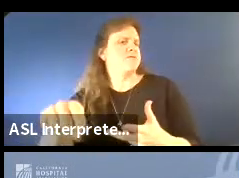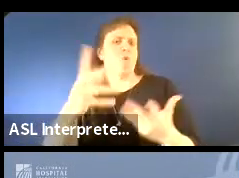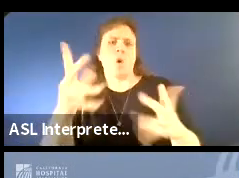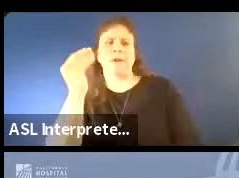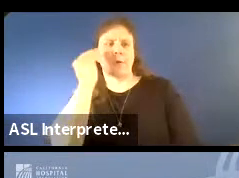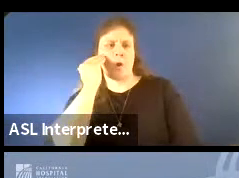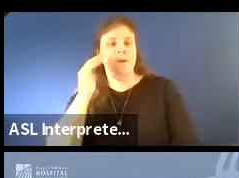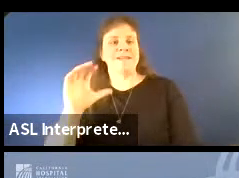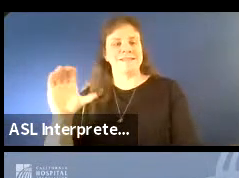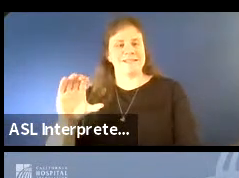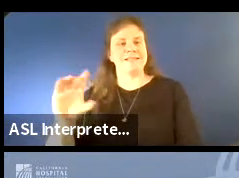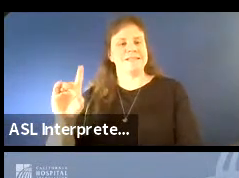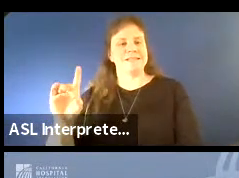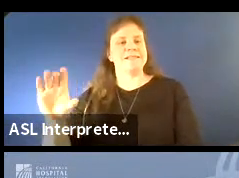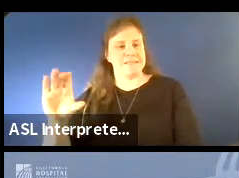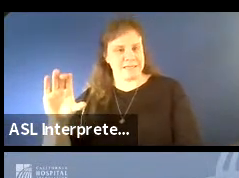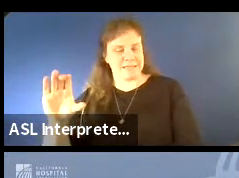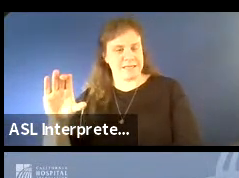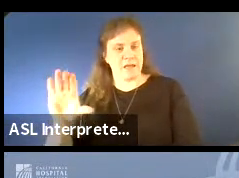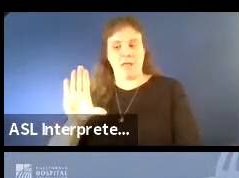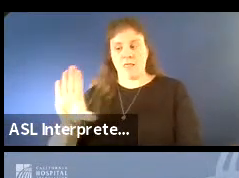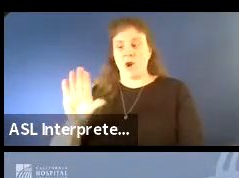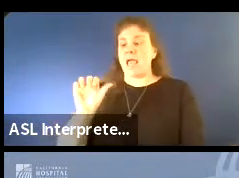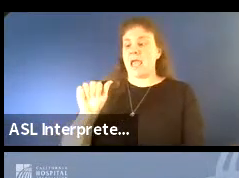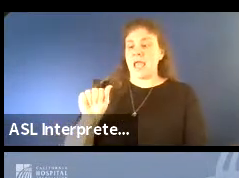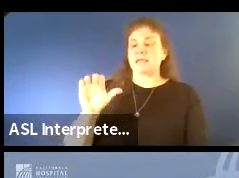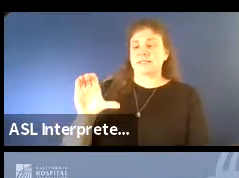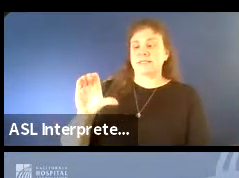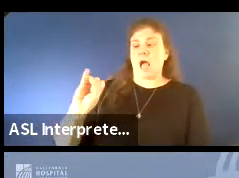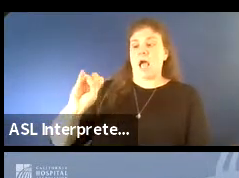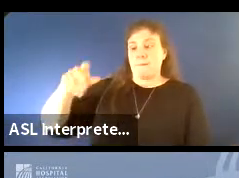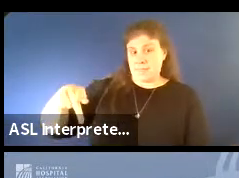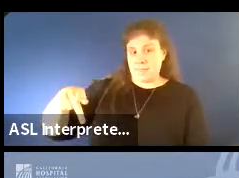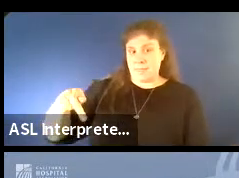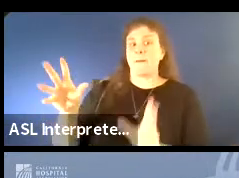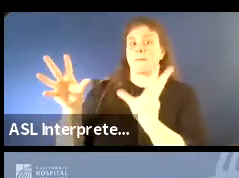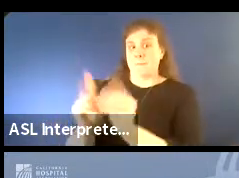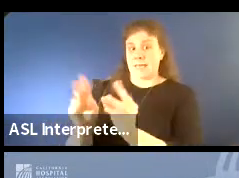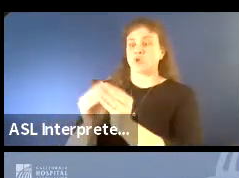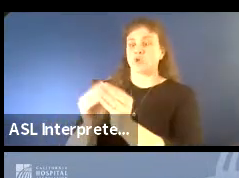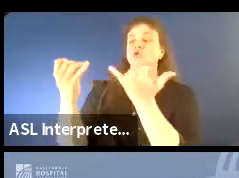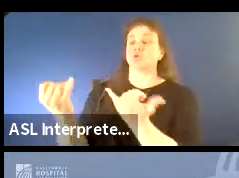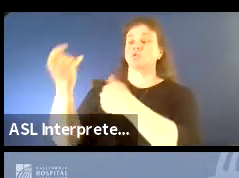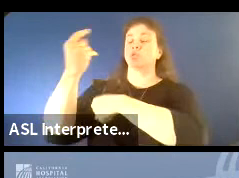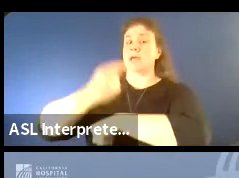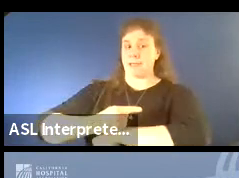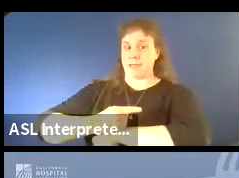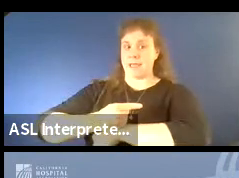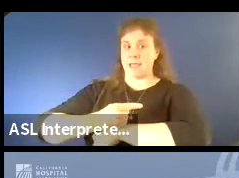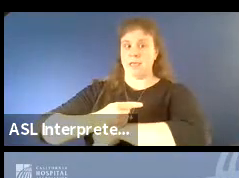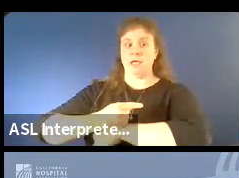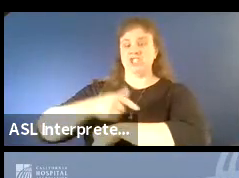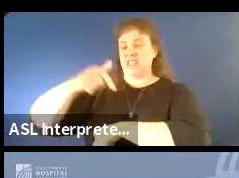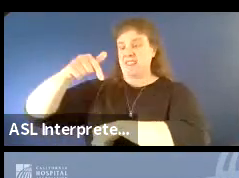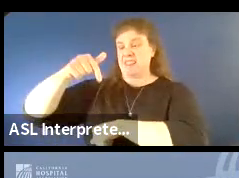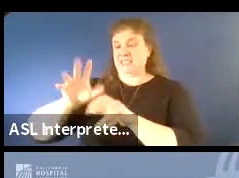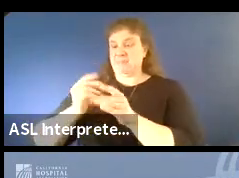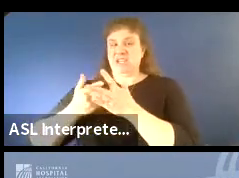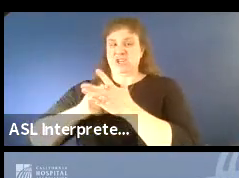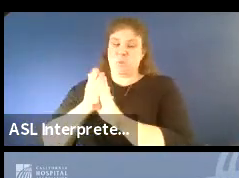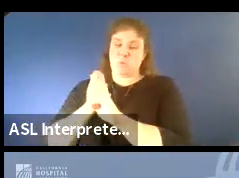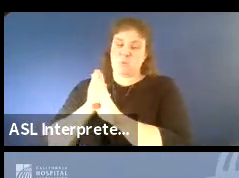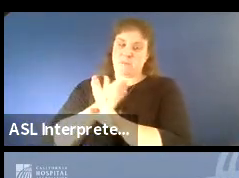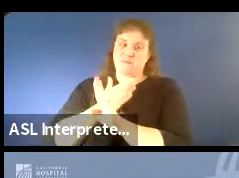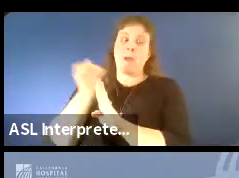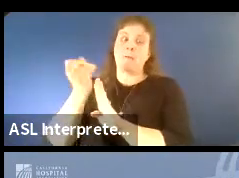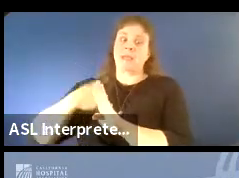the CDC's ACIP met today. In fact, just before this meeting, many of us